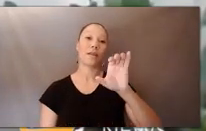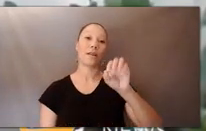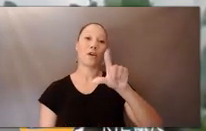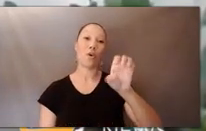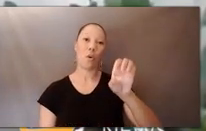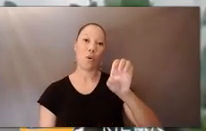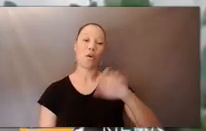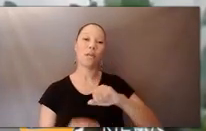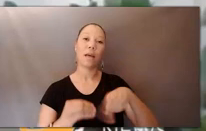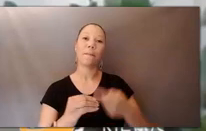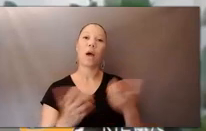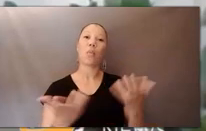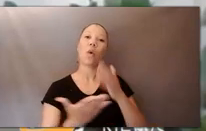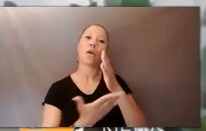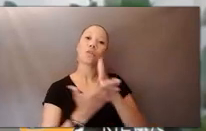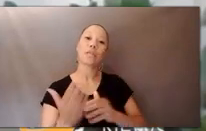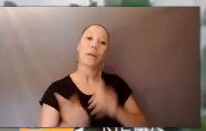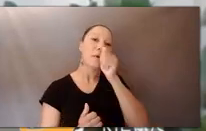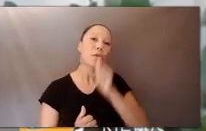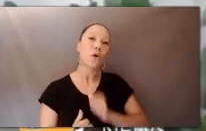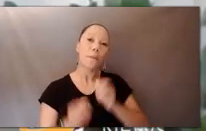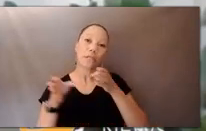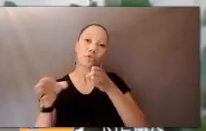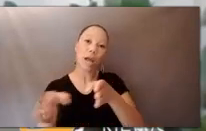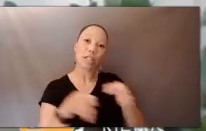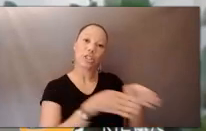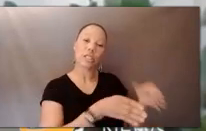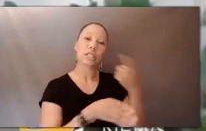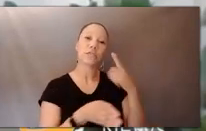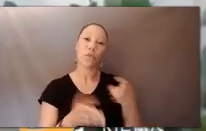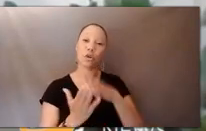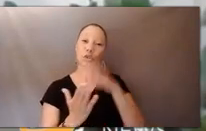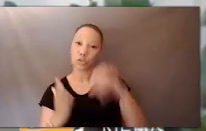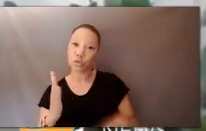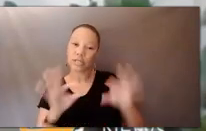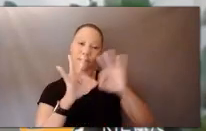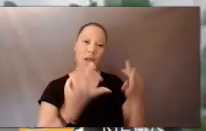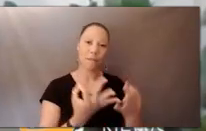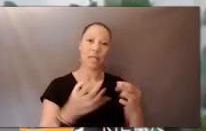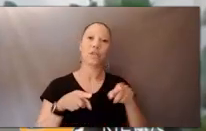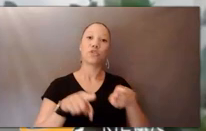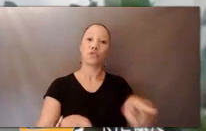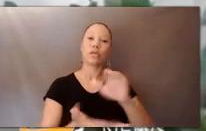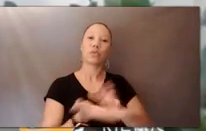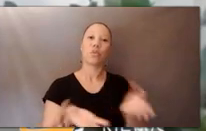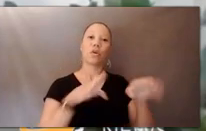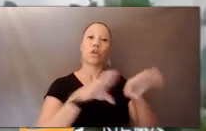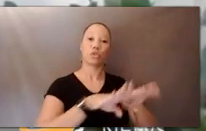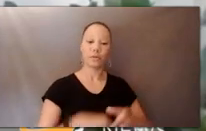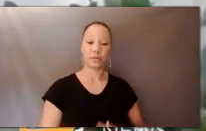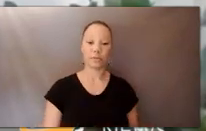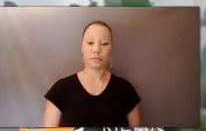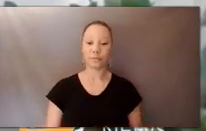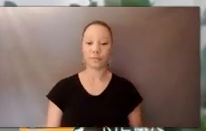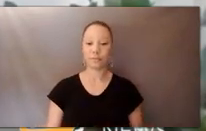what are a few coping strategies to keep in mind for students and families during the school closures. Well, a